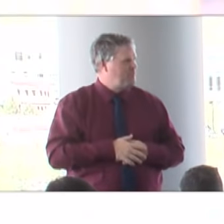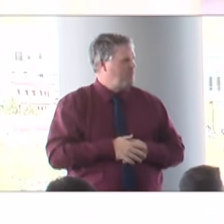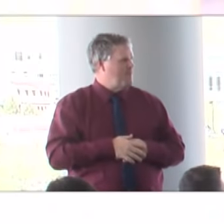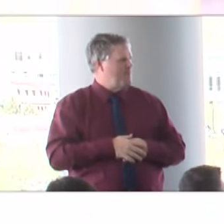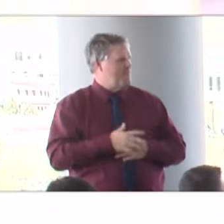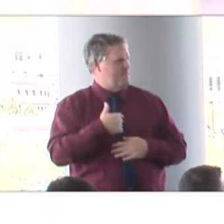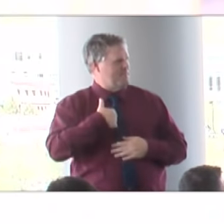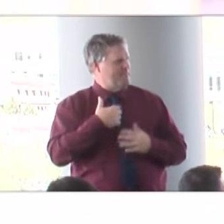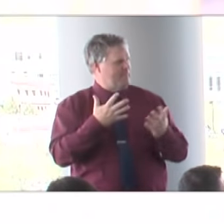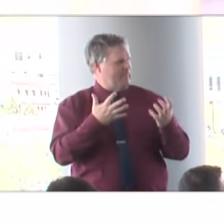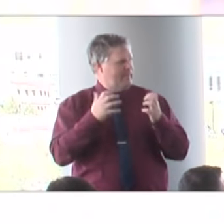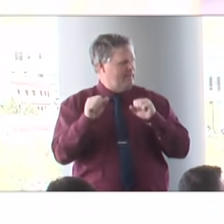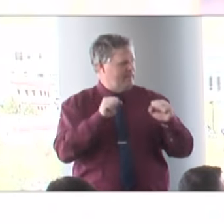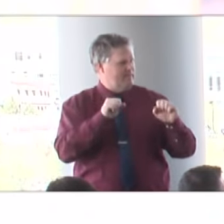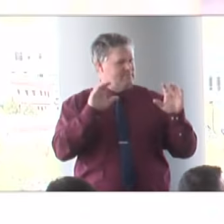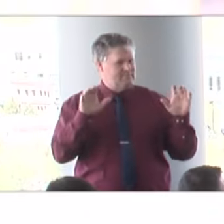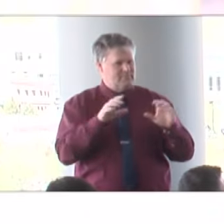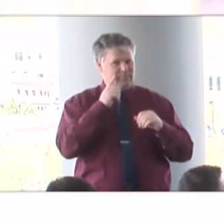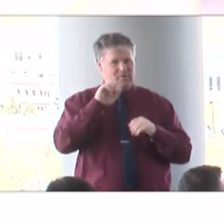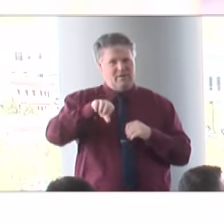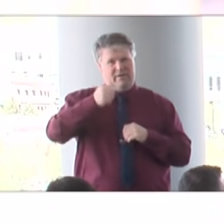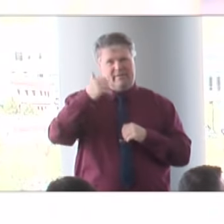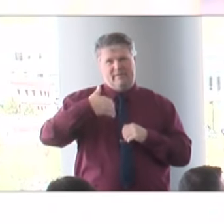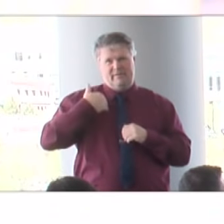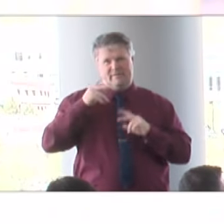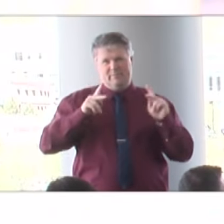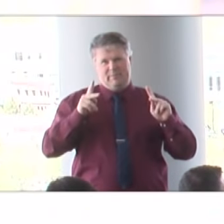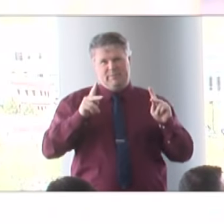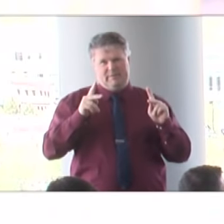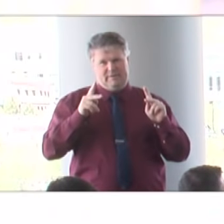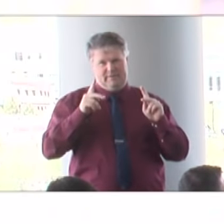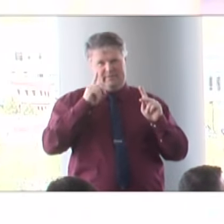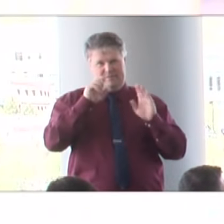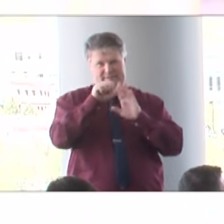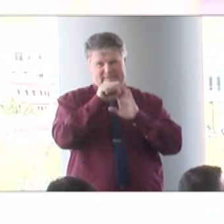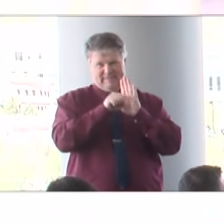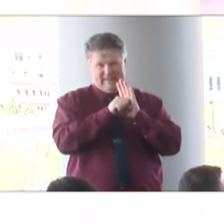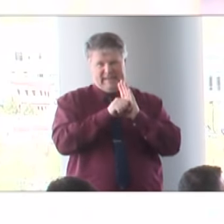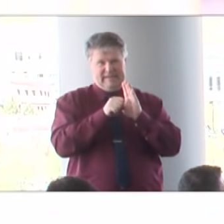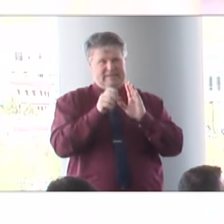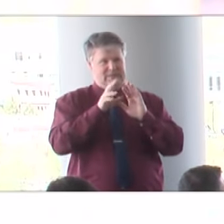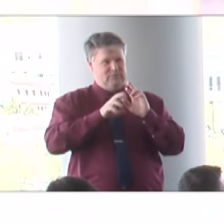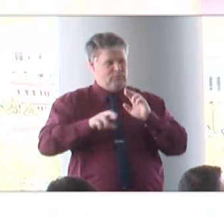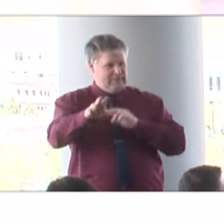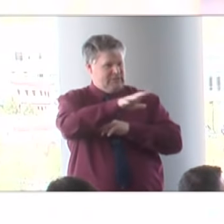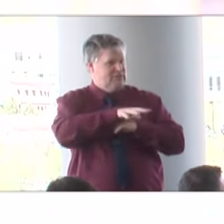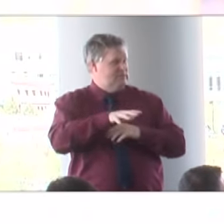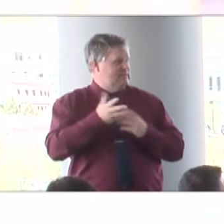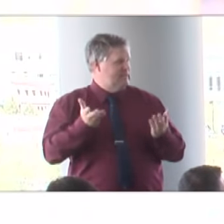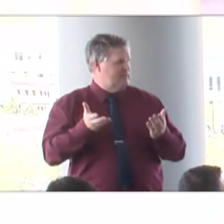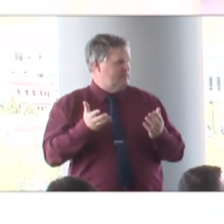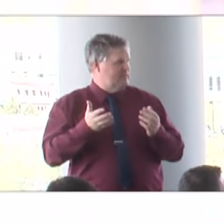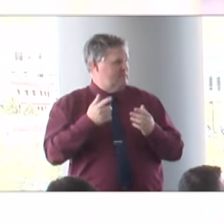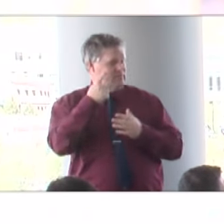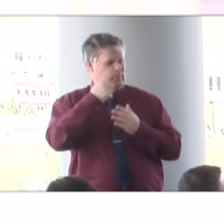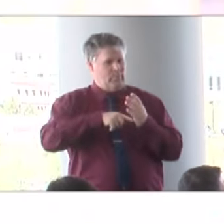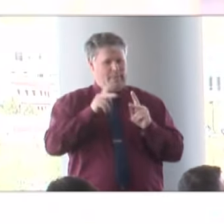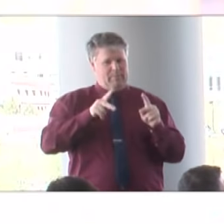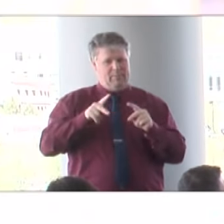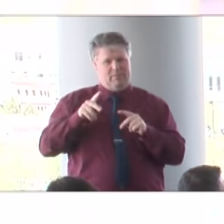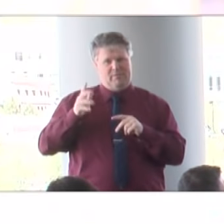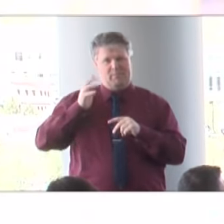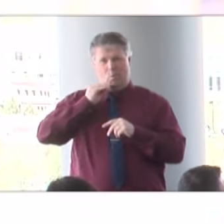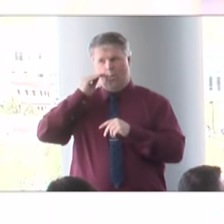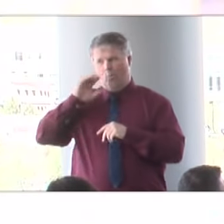I want to be able to do for other young people in the state and in the region what those people who